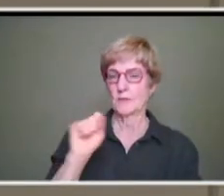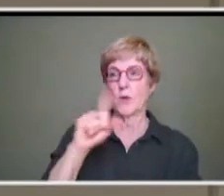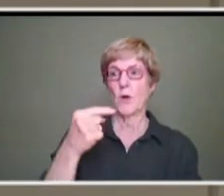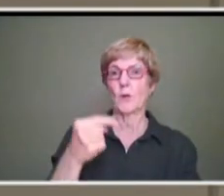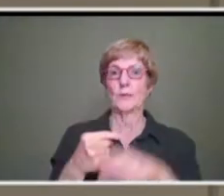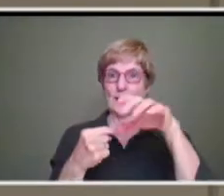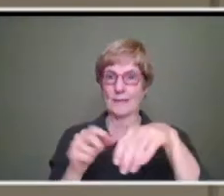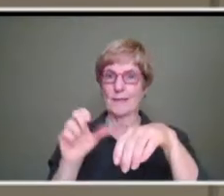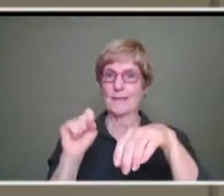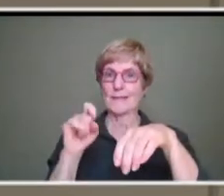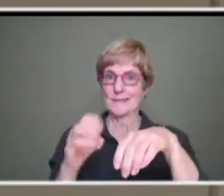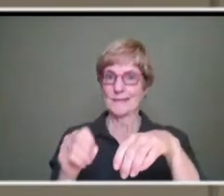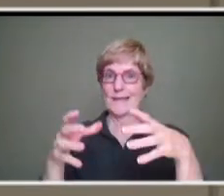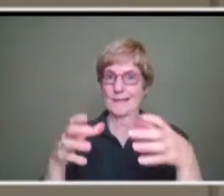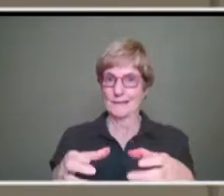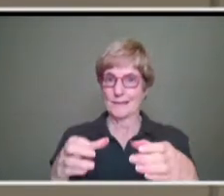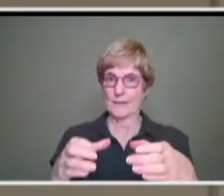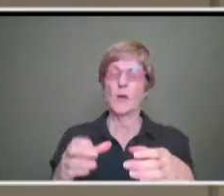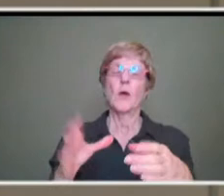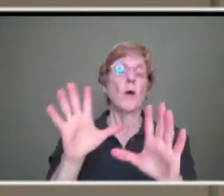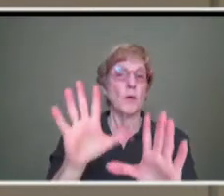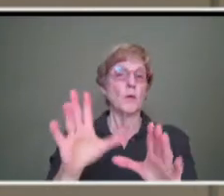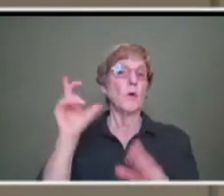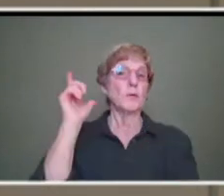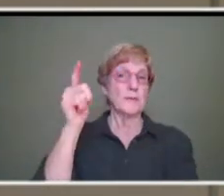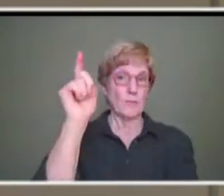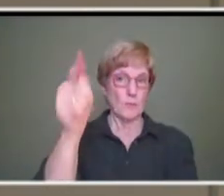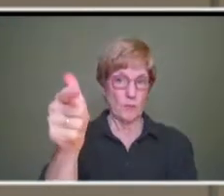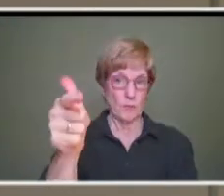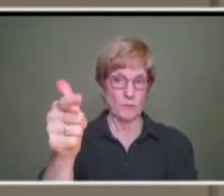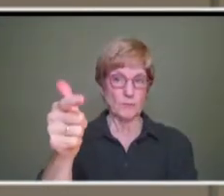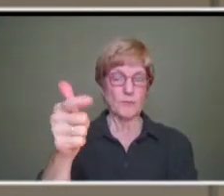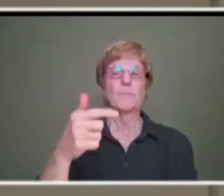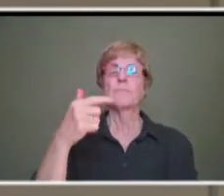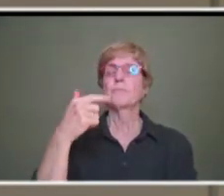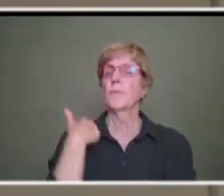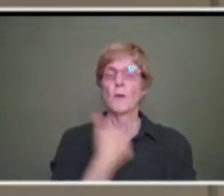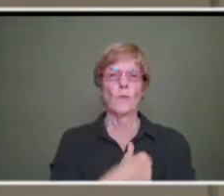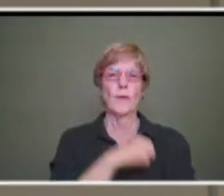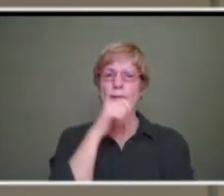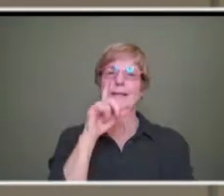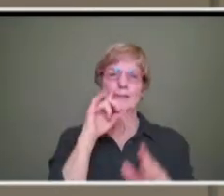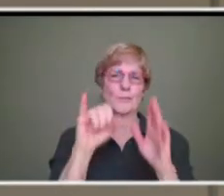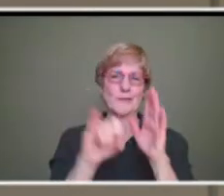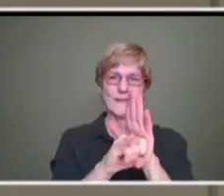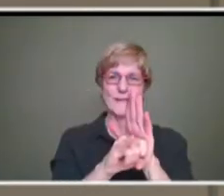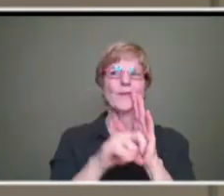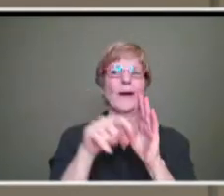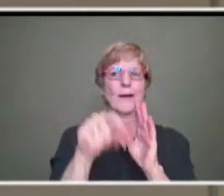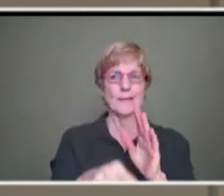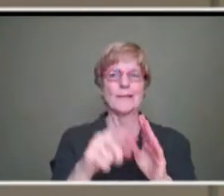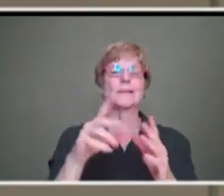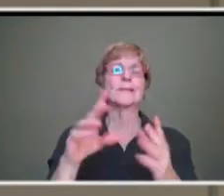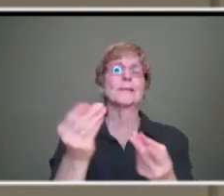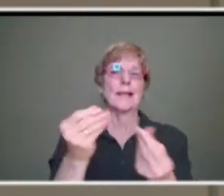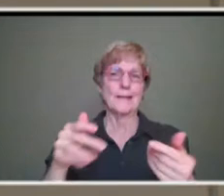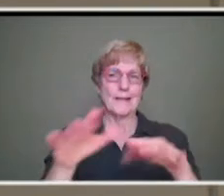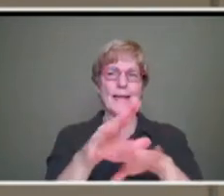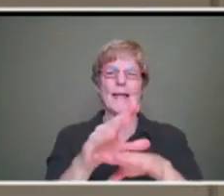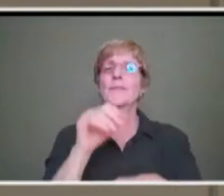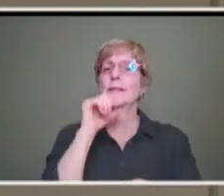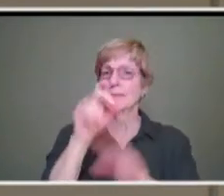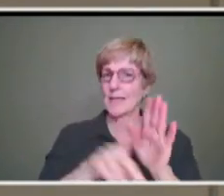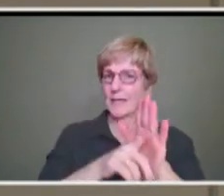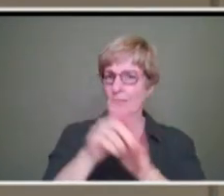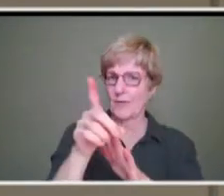meaning that down the road opposed to us identifying this undeveloped land that's in this area under that